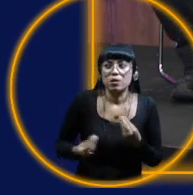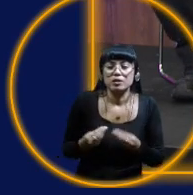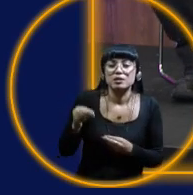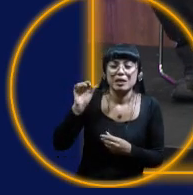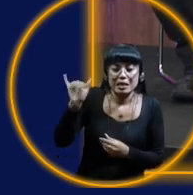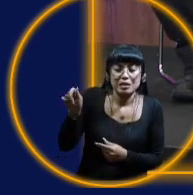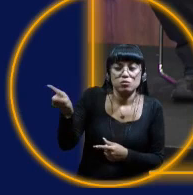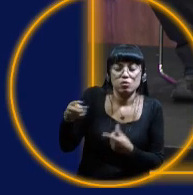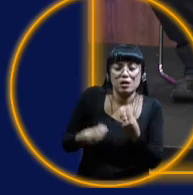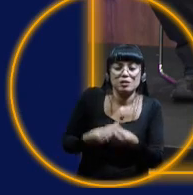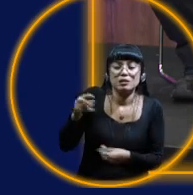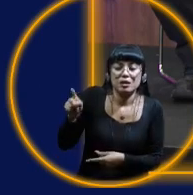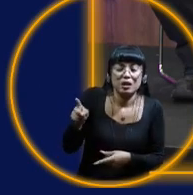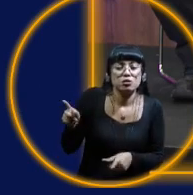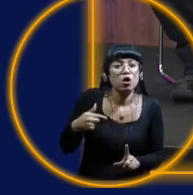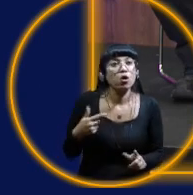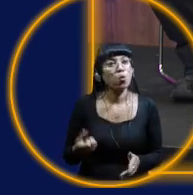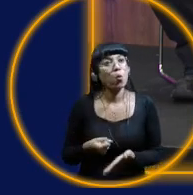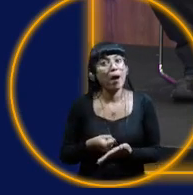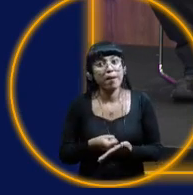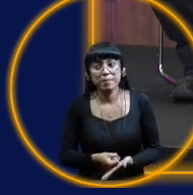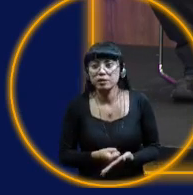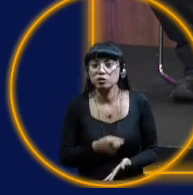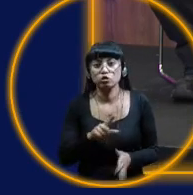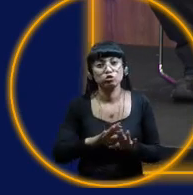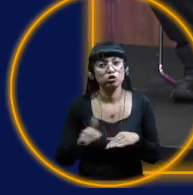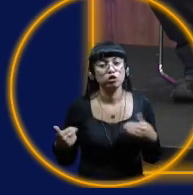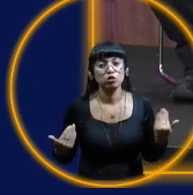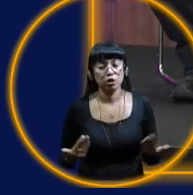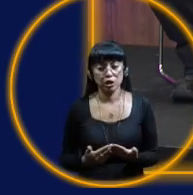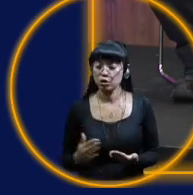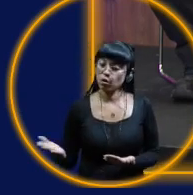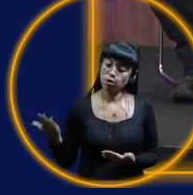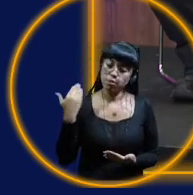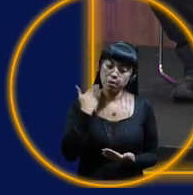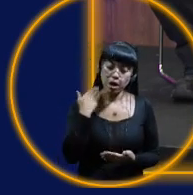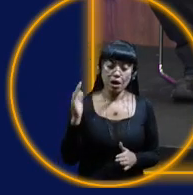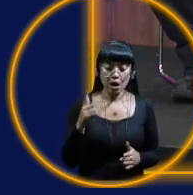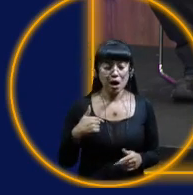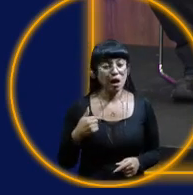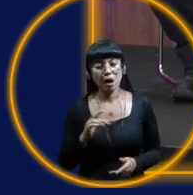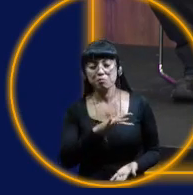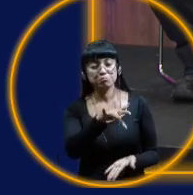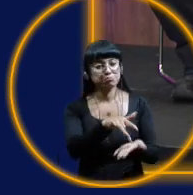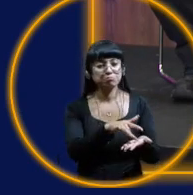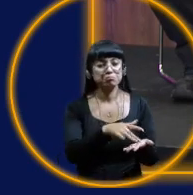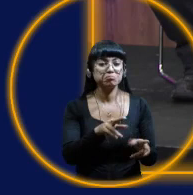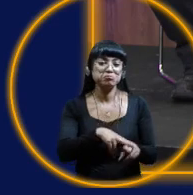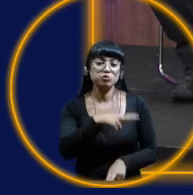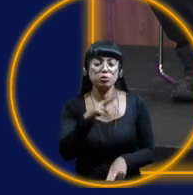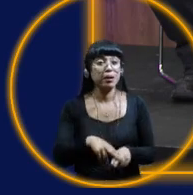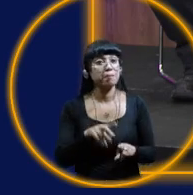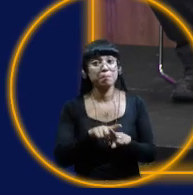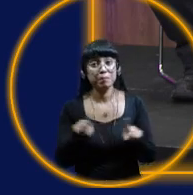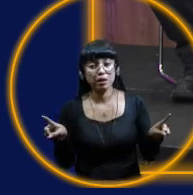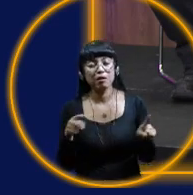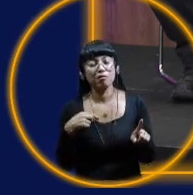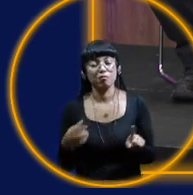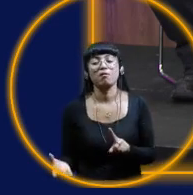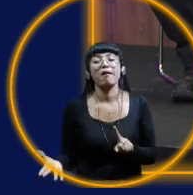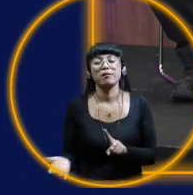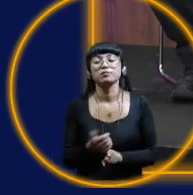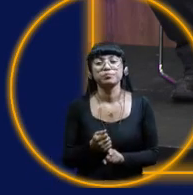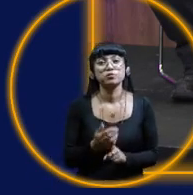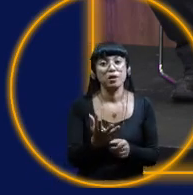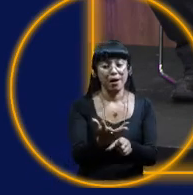chill out in school. It's like, chill out, just like sit down and be normal. But I've found that in art, and maybe in